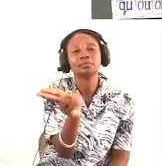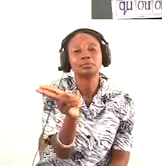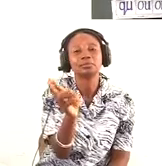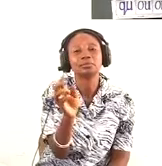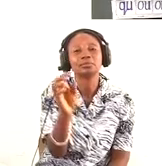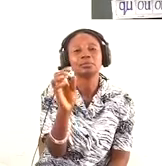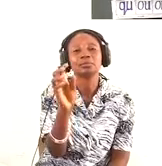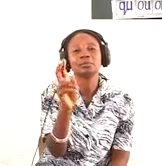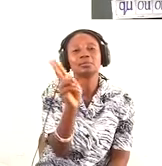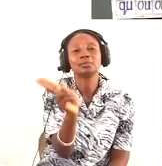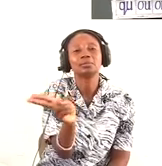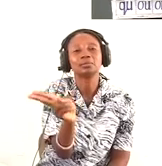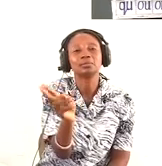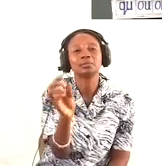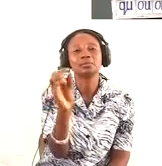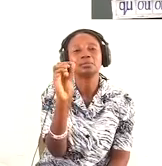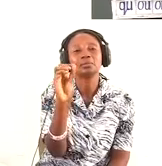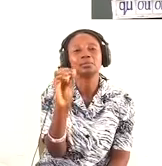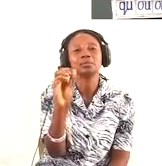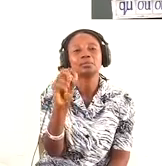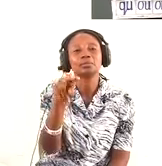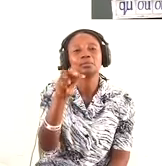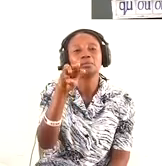Ho. Ho.